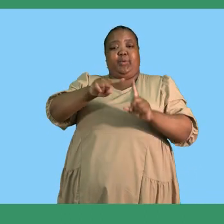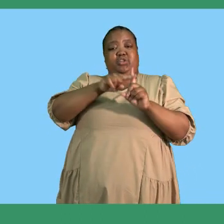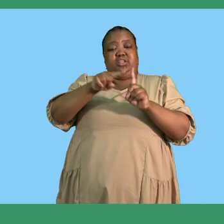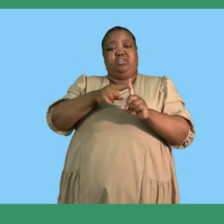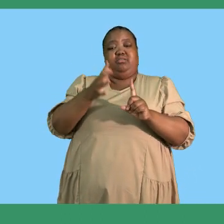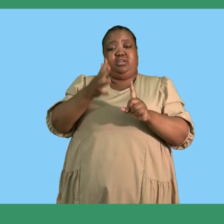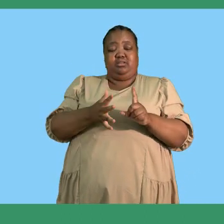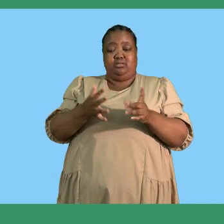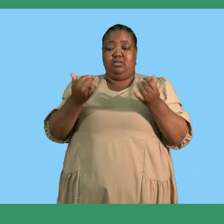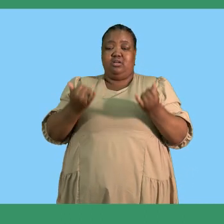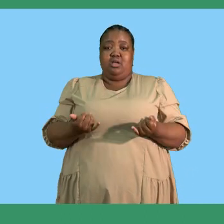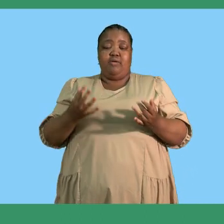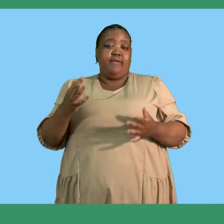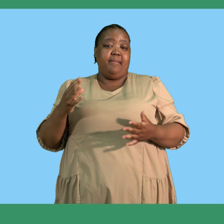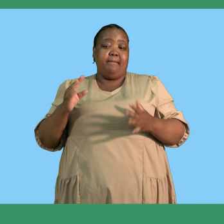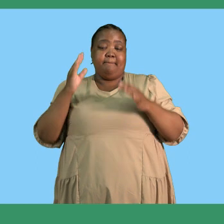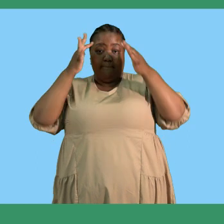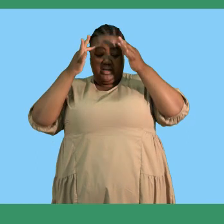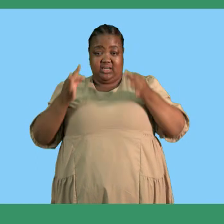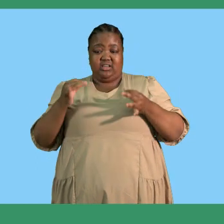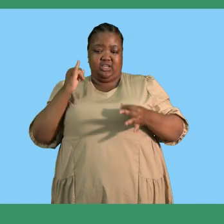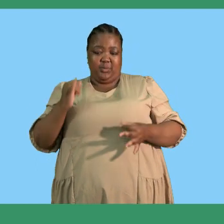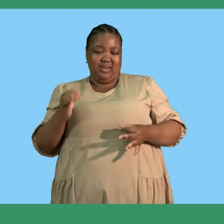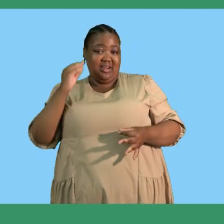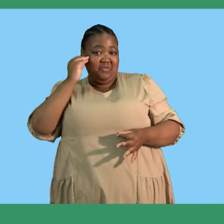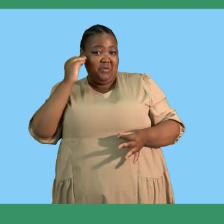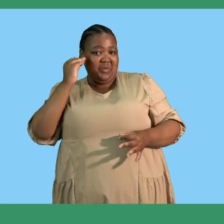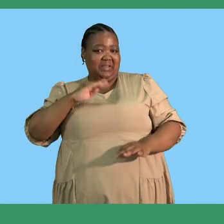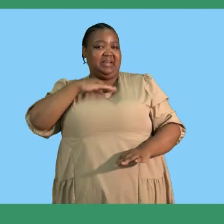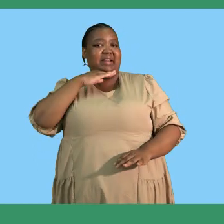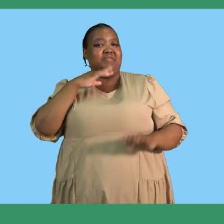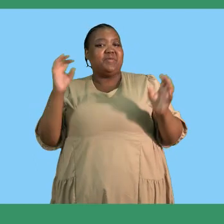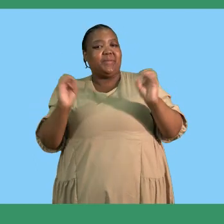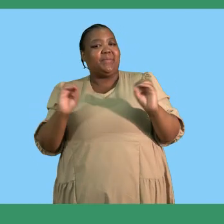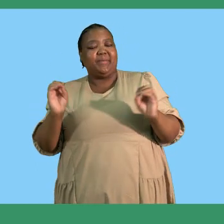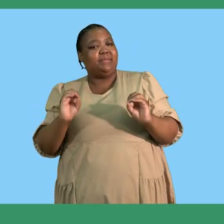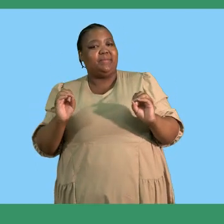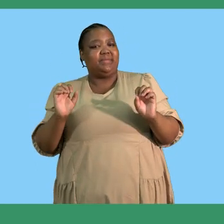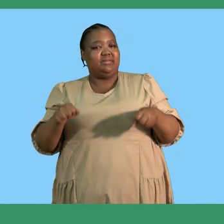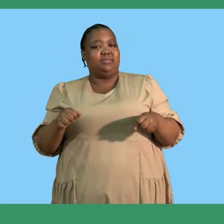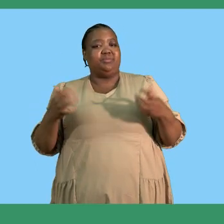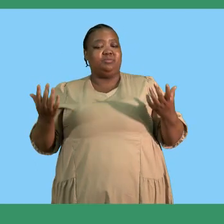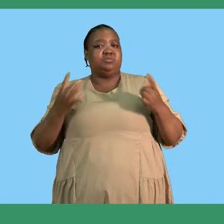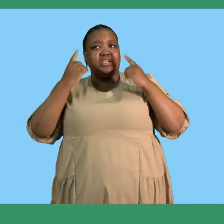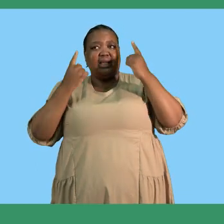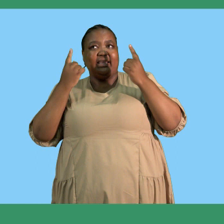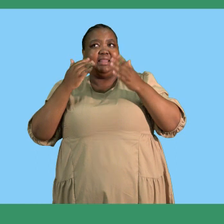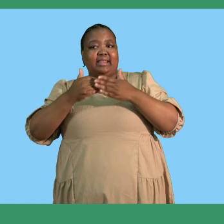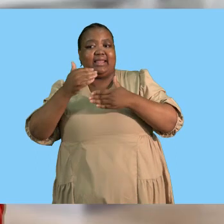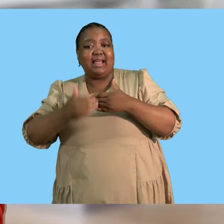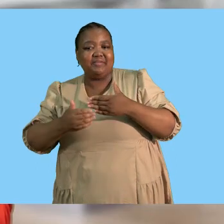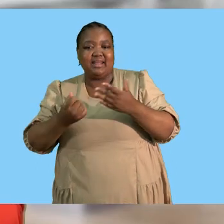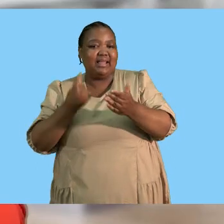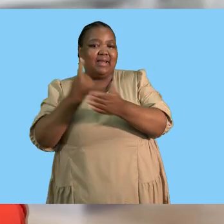decision, it will not have all the correct information for you to take into account. So you will not think